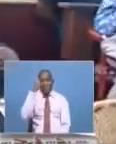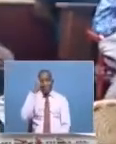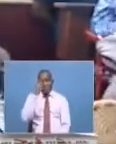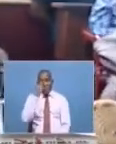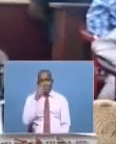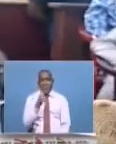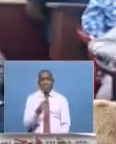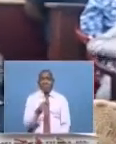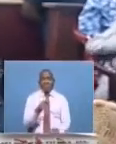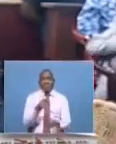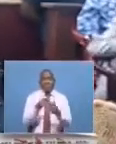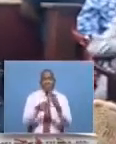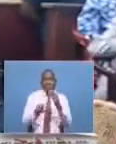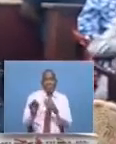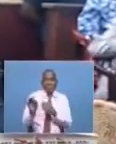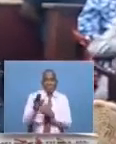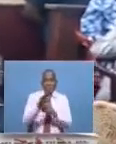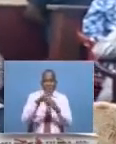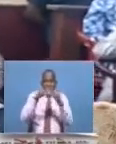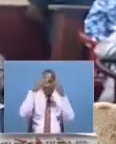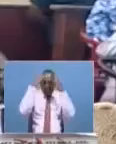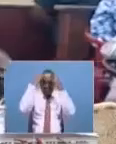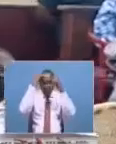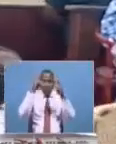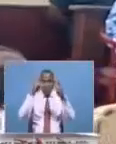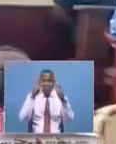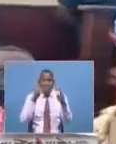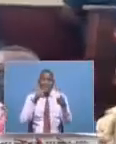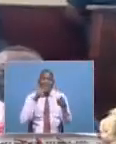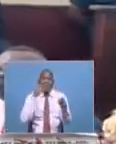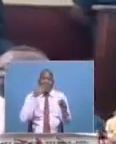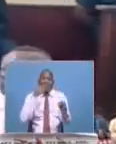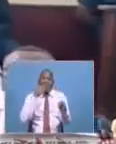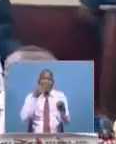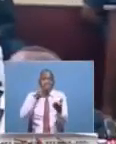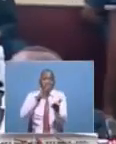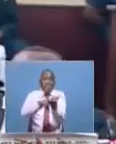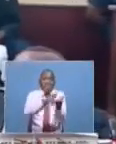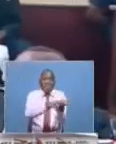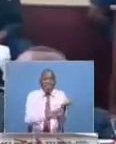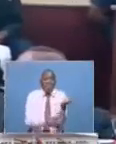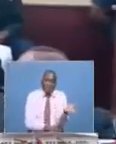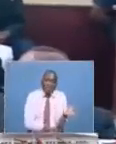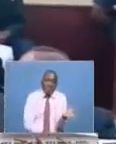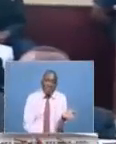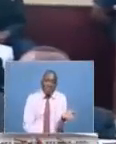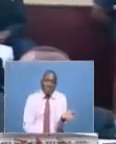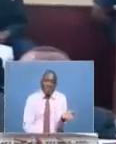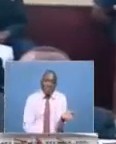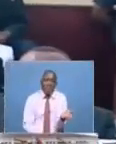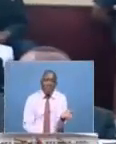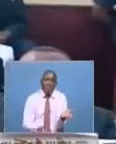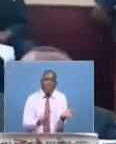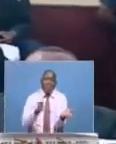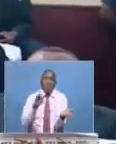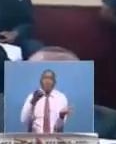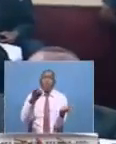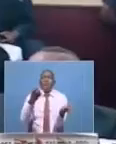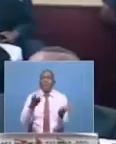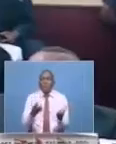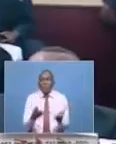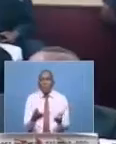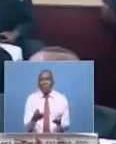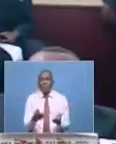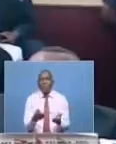what your lordships stated in seeking